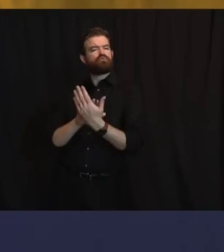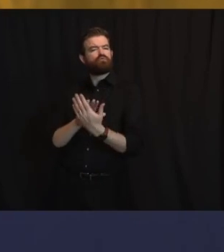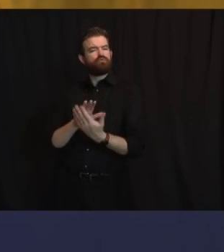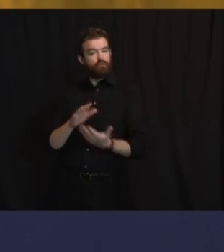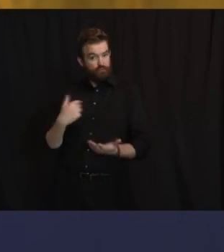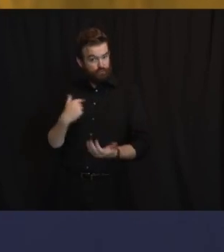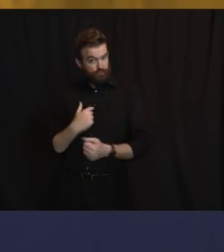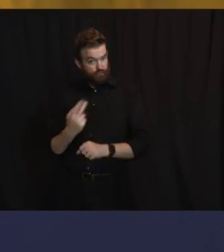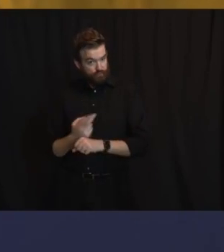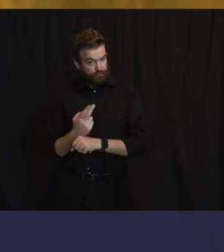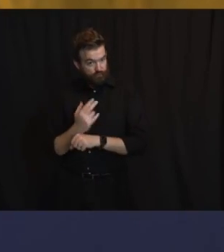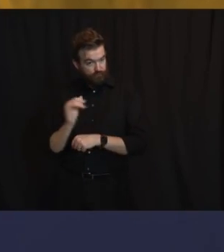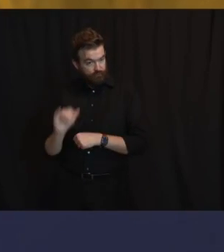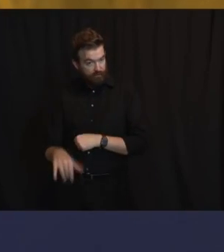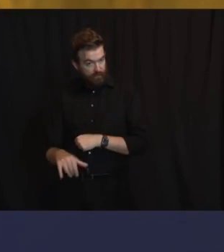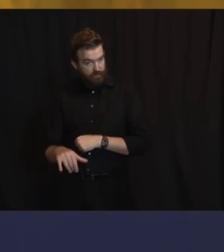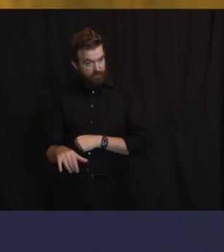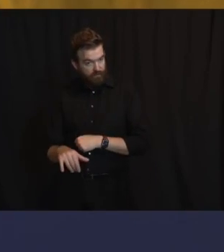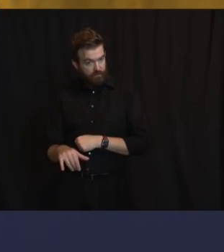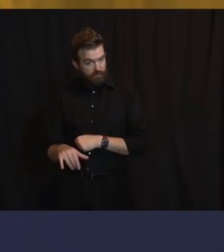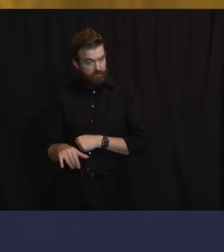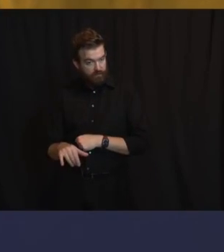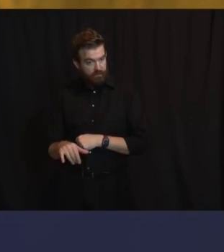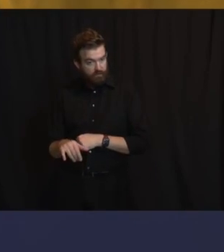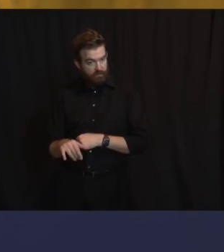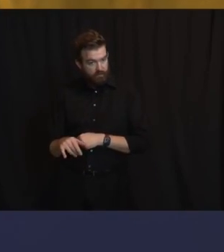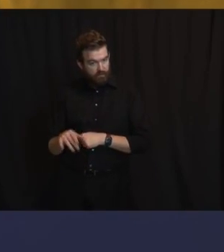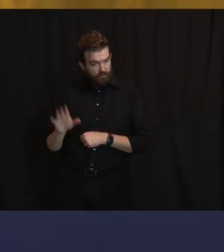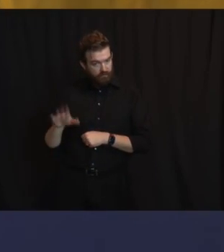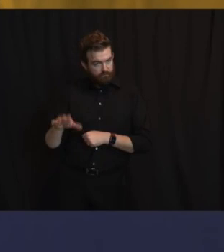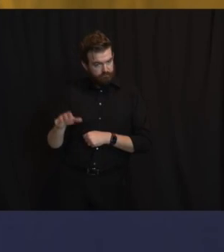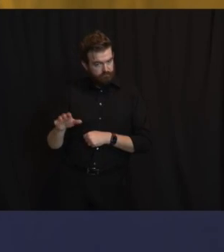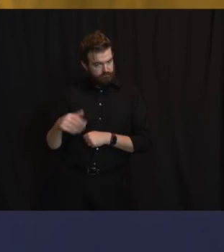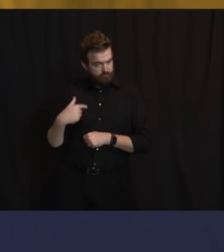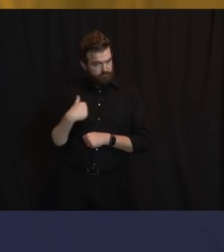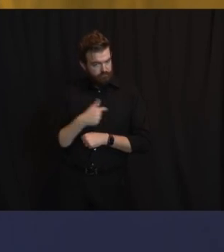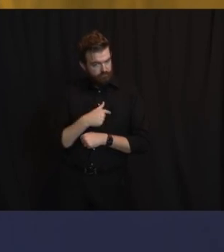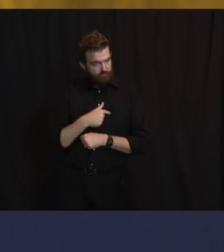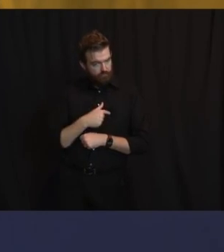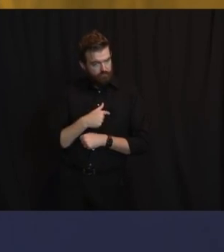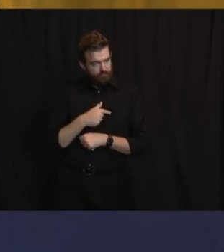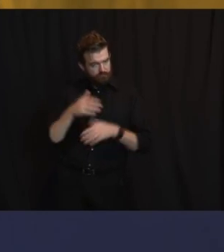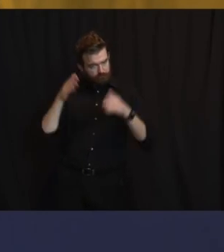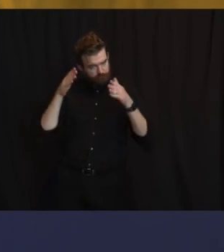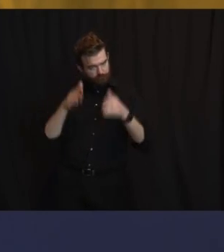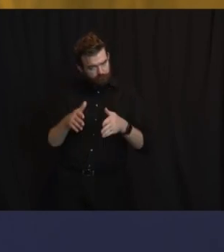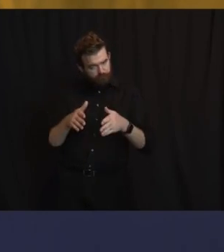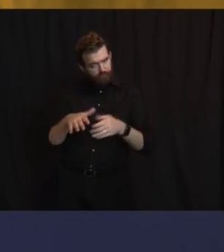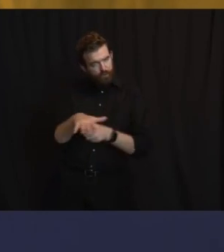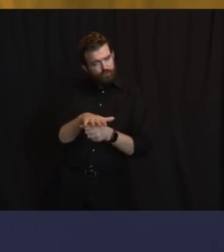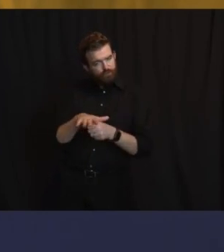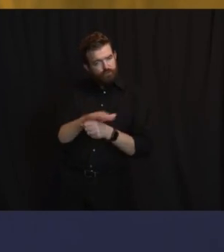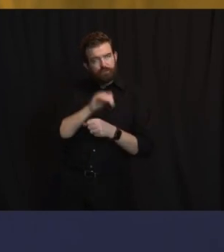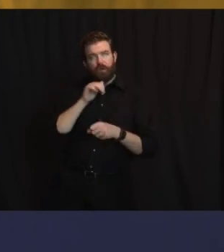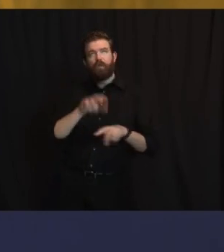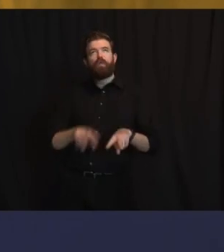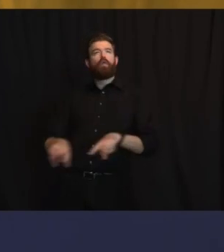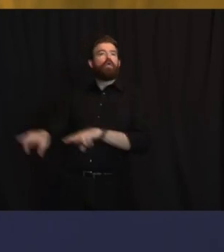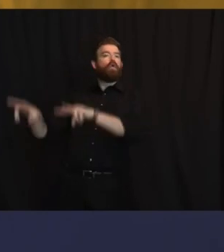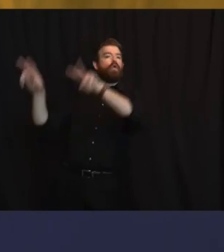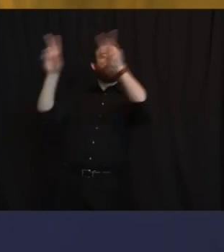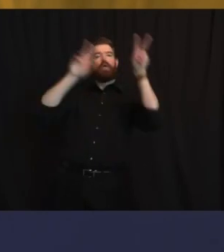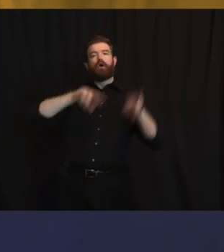the whole health crisis on a regional basis. You look at the sub-regions as it relates to developmental